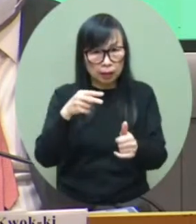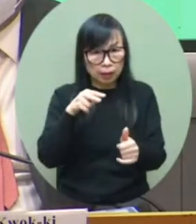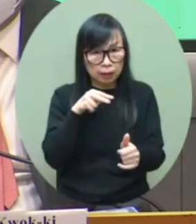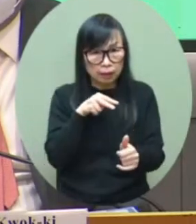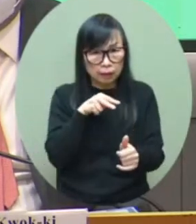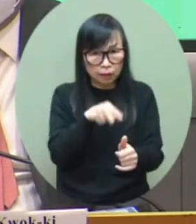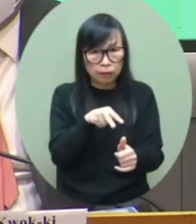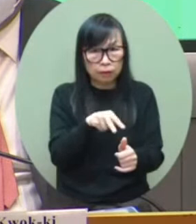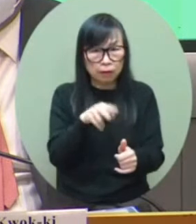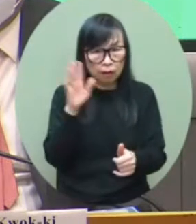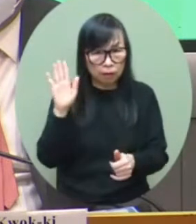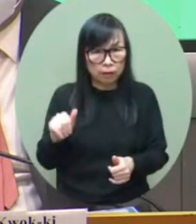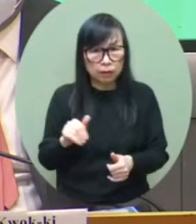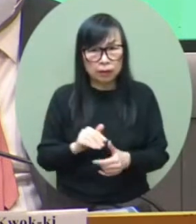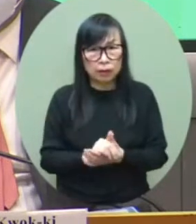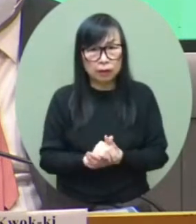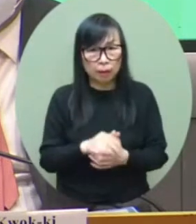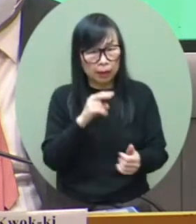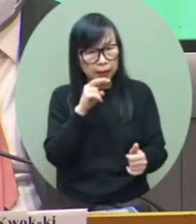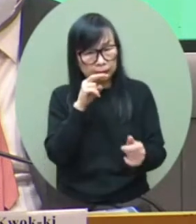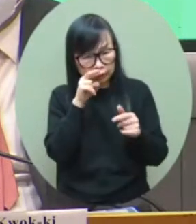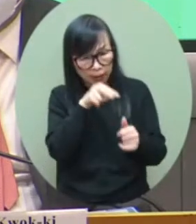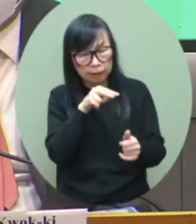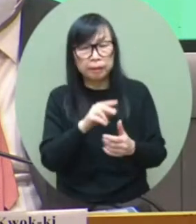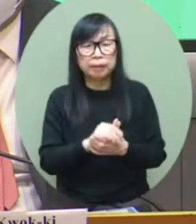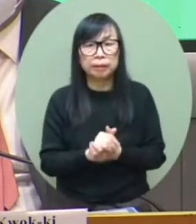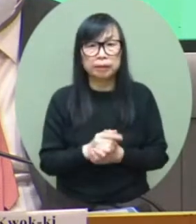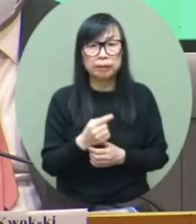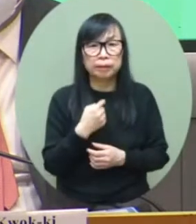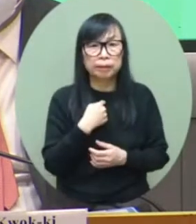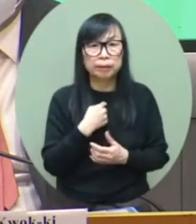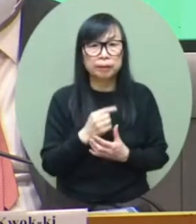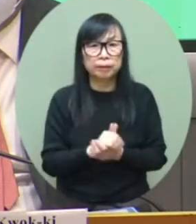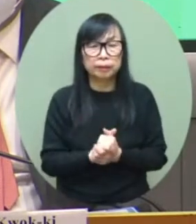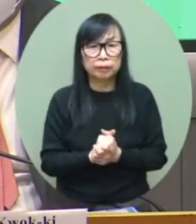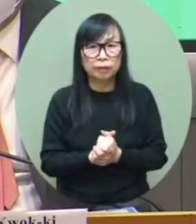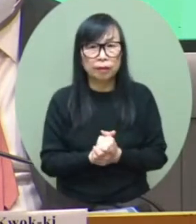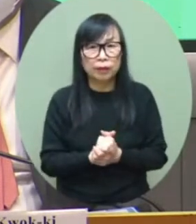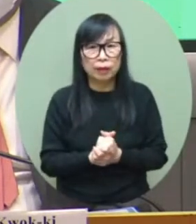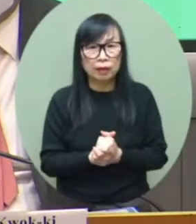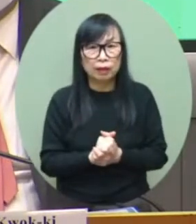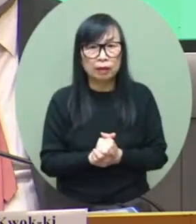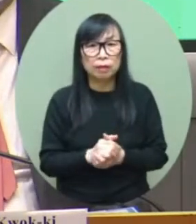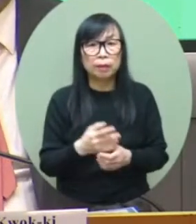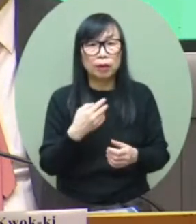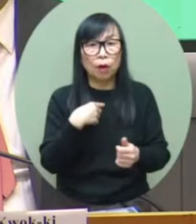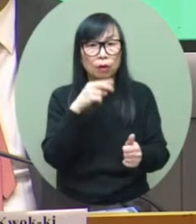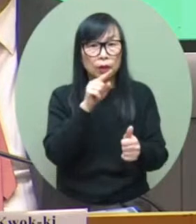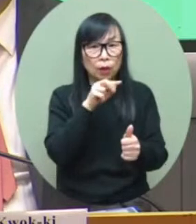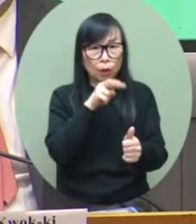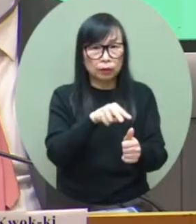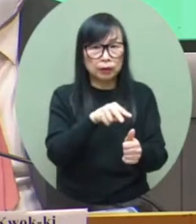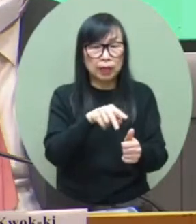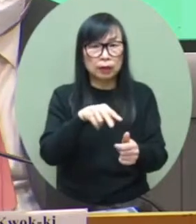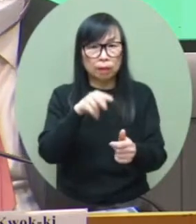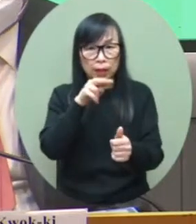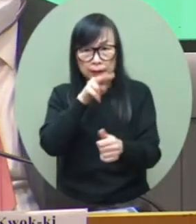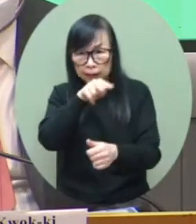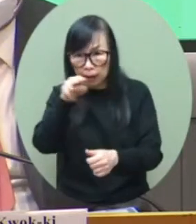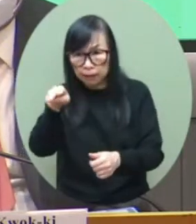the benefit of controlling the spread of the disease. It's really for